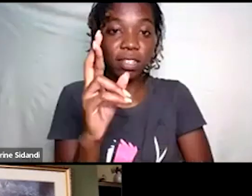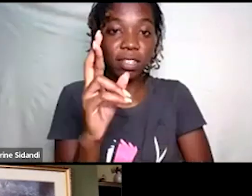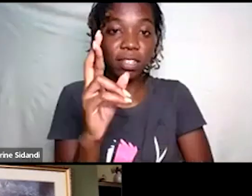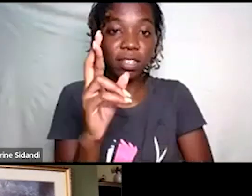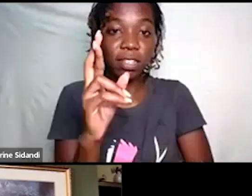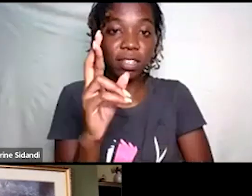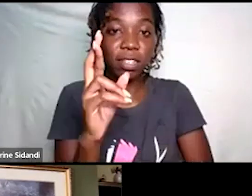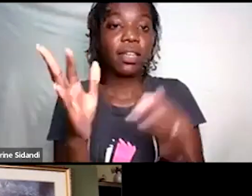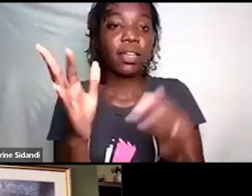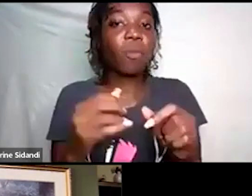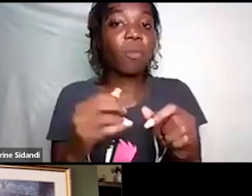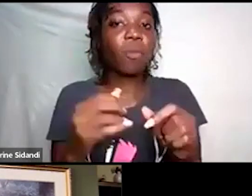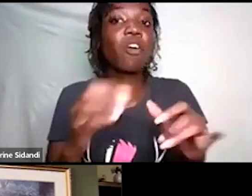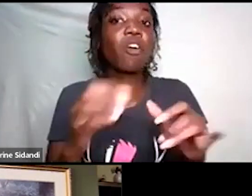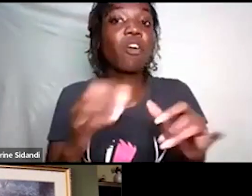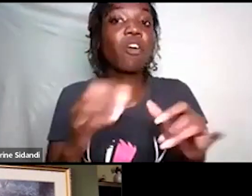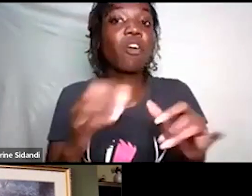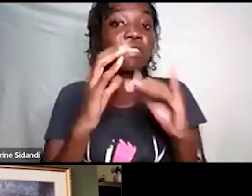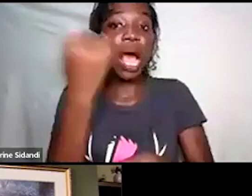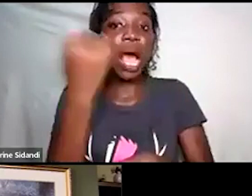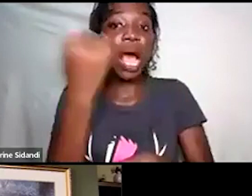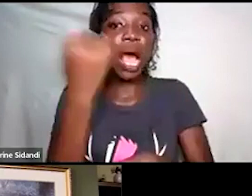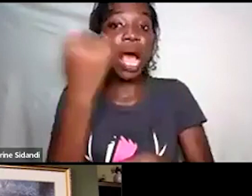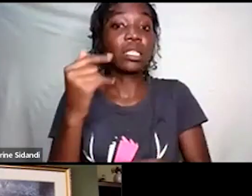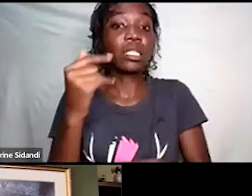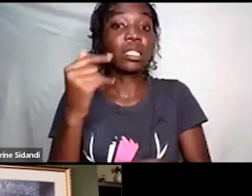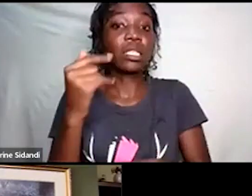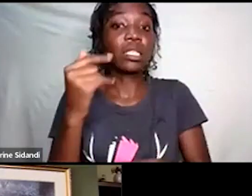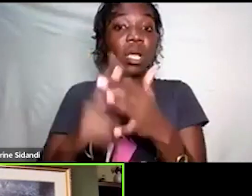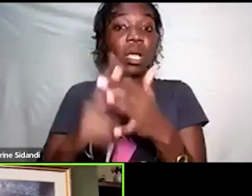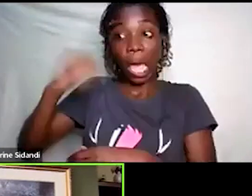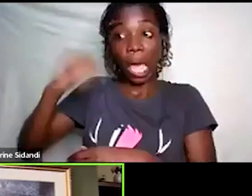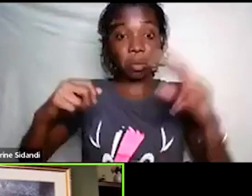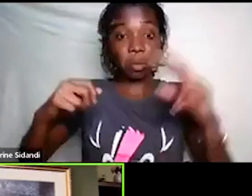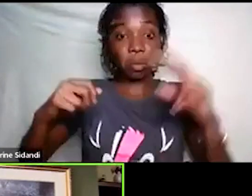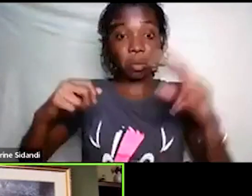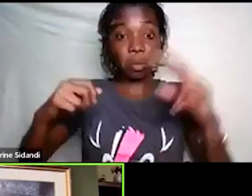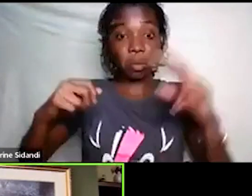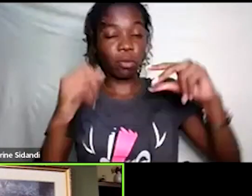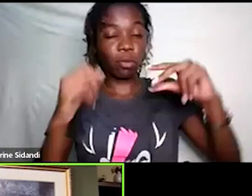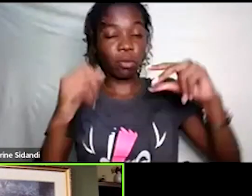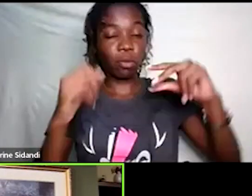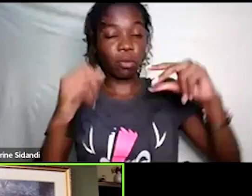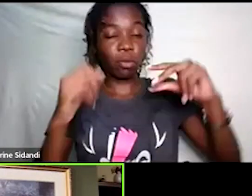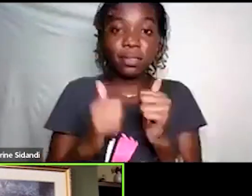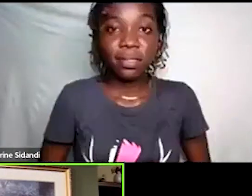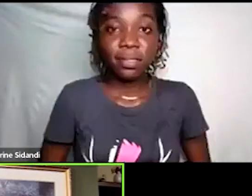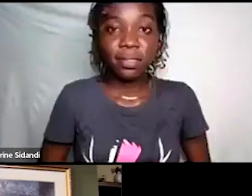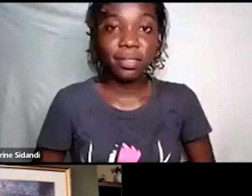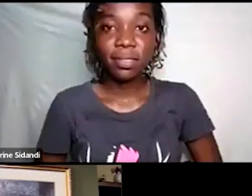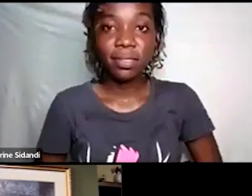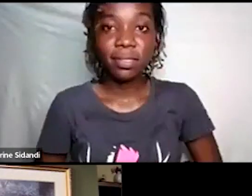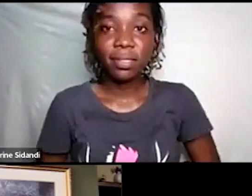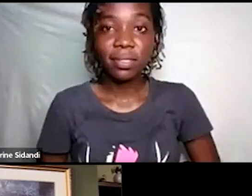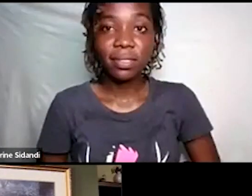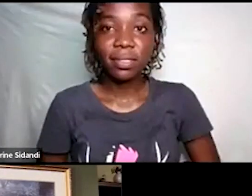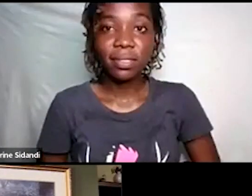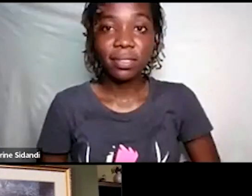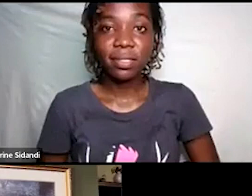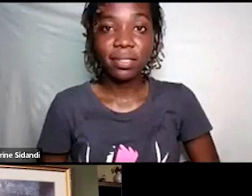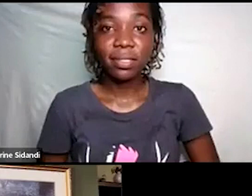what is my side. Am I for yes or for no? Okay. Okay. I'm here to